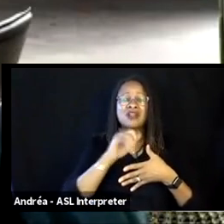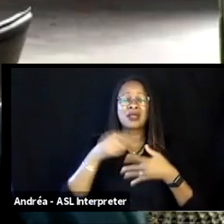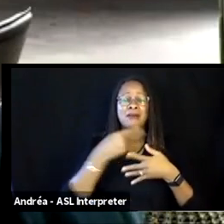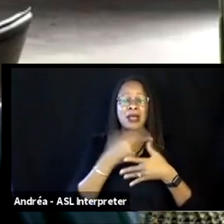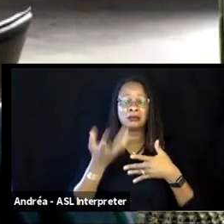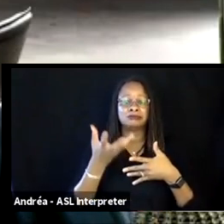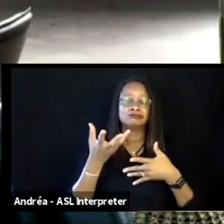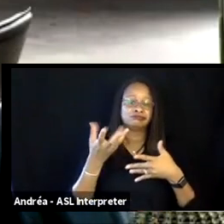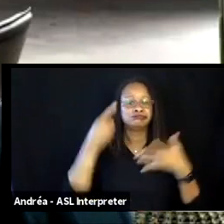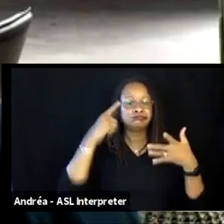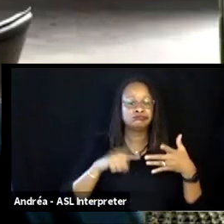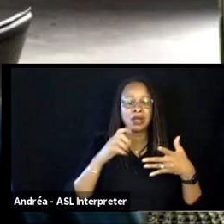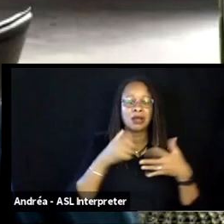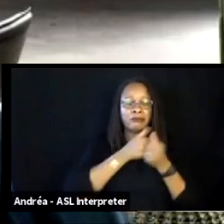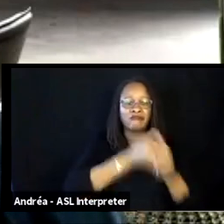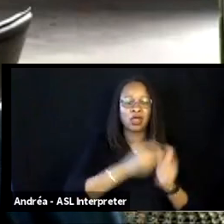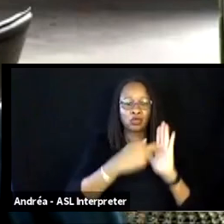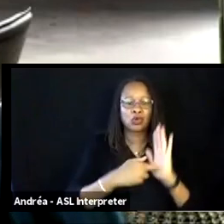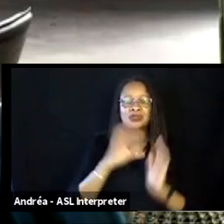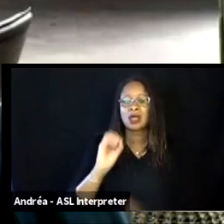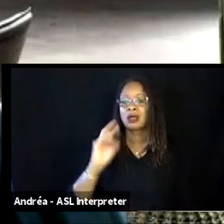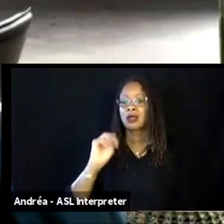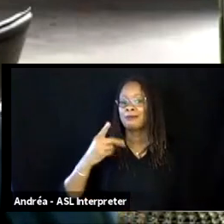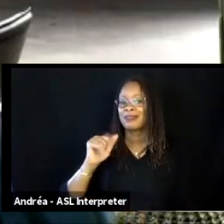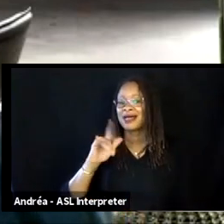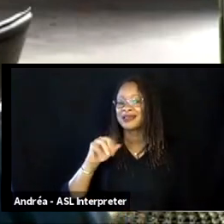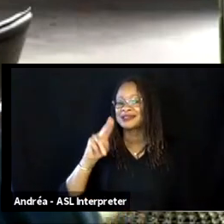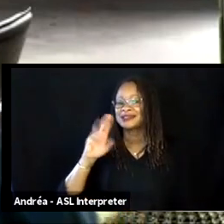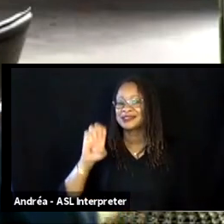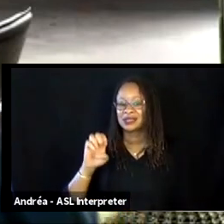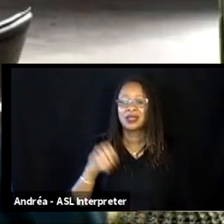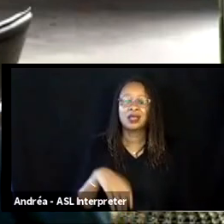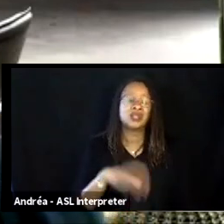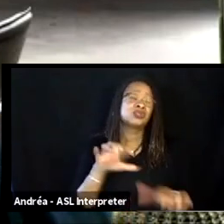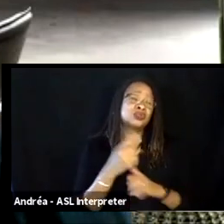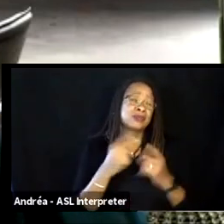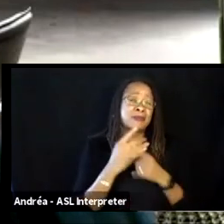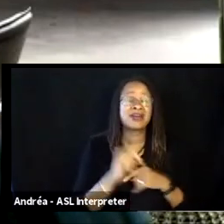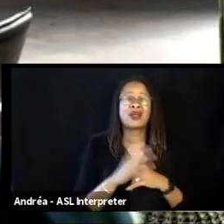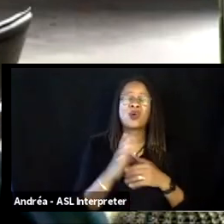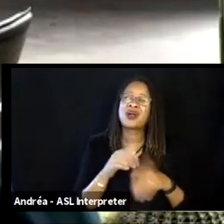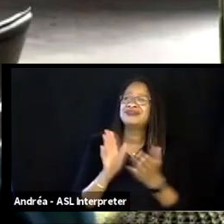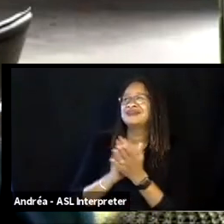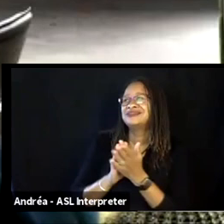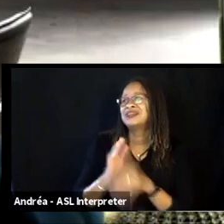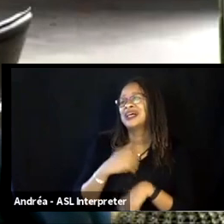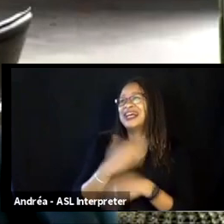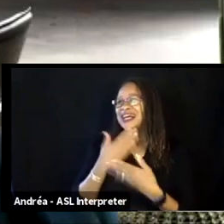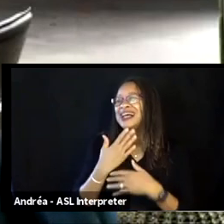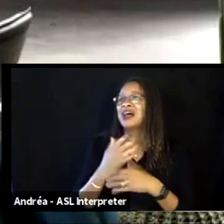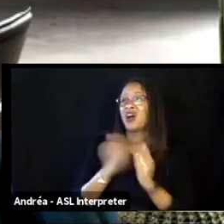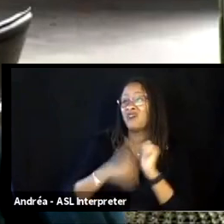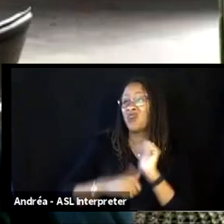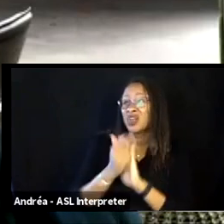compliance. They'll do something around diversity, but they're really appeasing regulators or trying to avoid lawsuits and just going about their